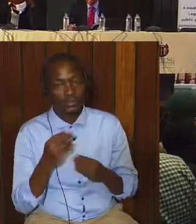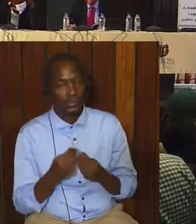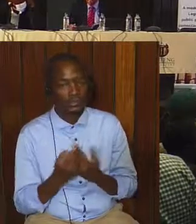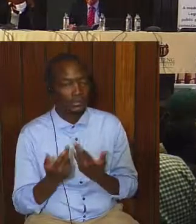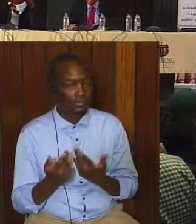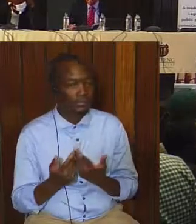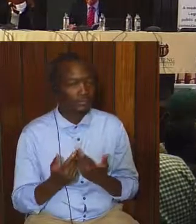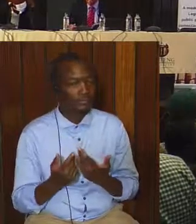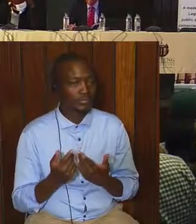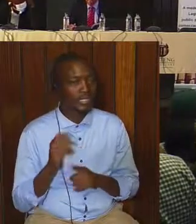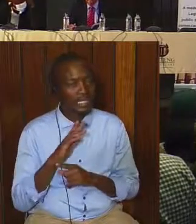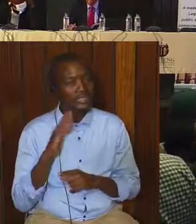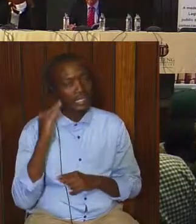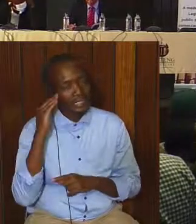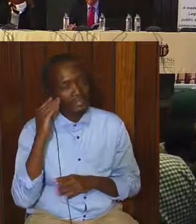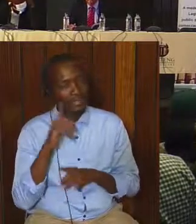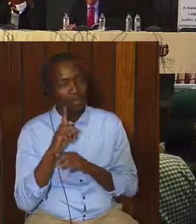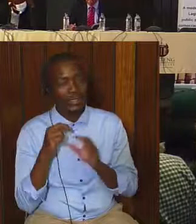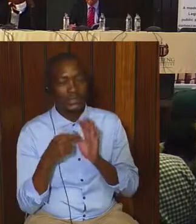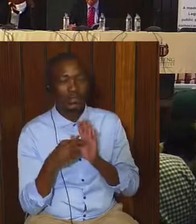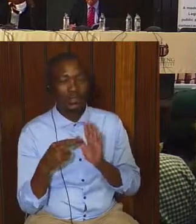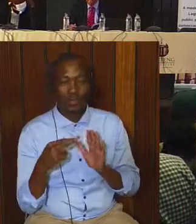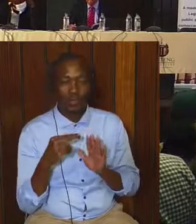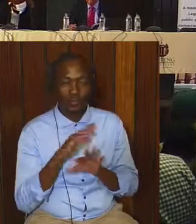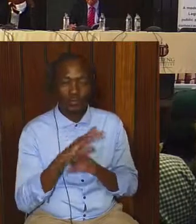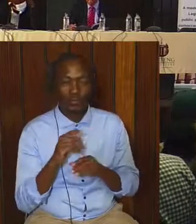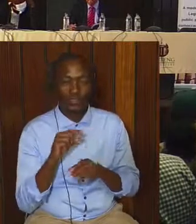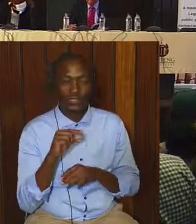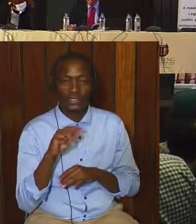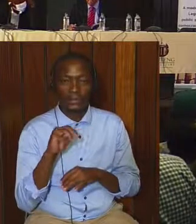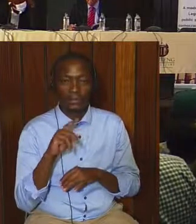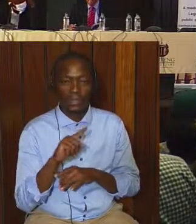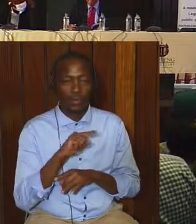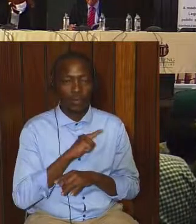sense. What's the role of the GMA? Why are they being brought in?